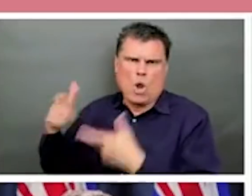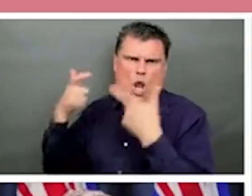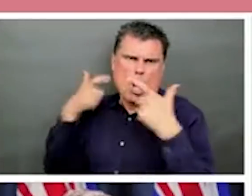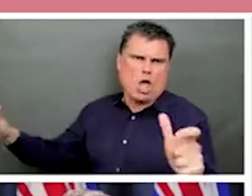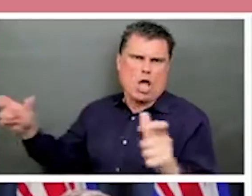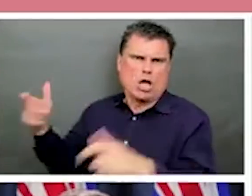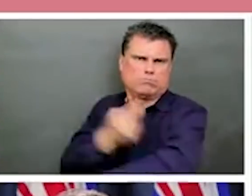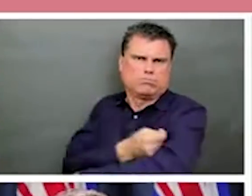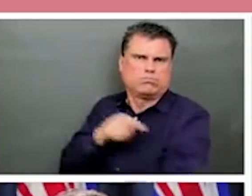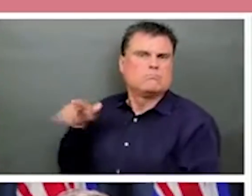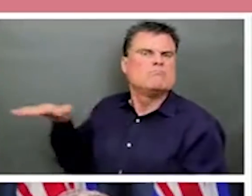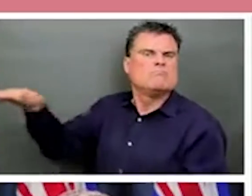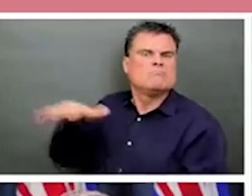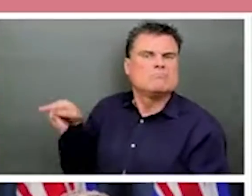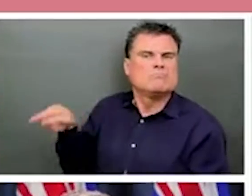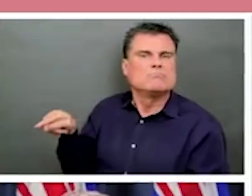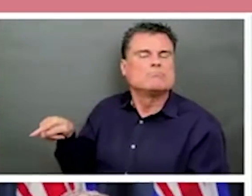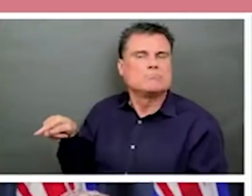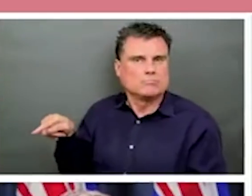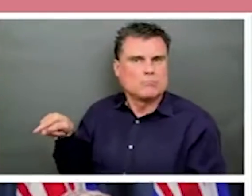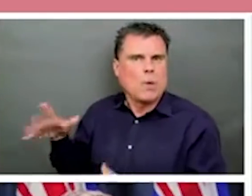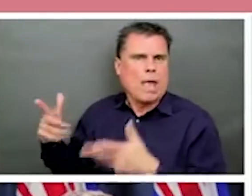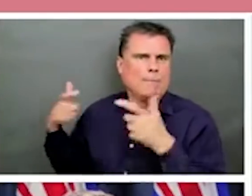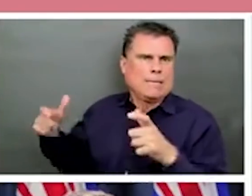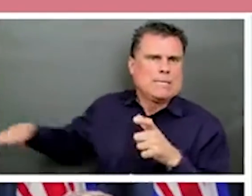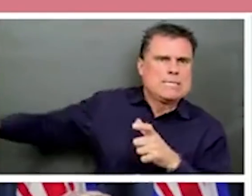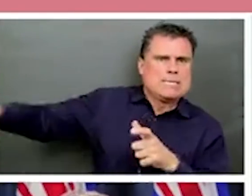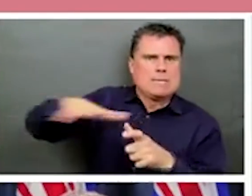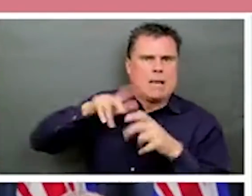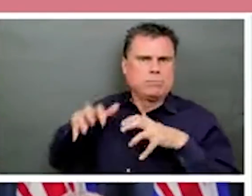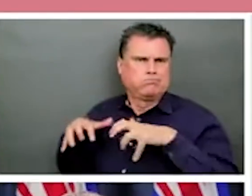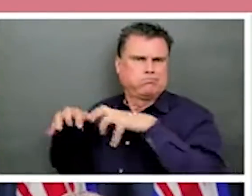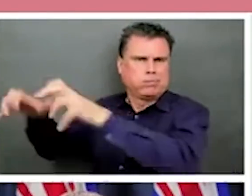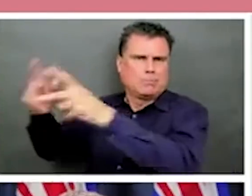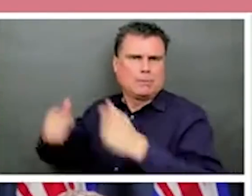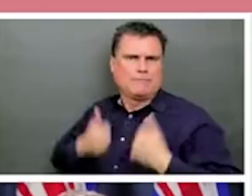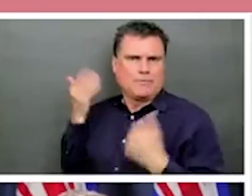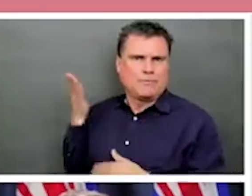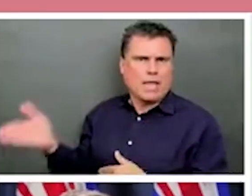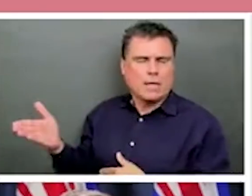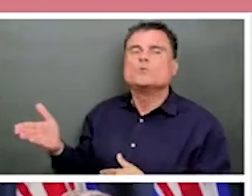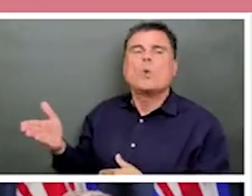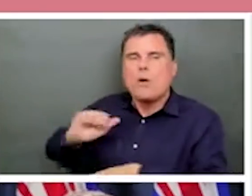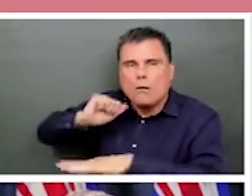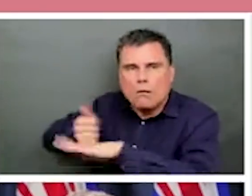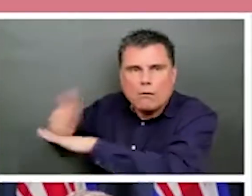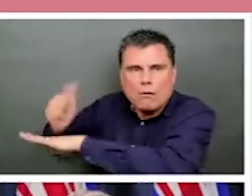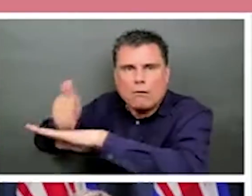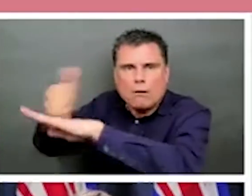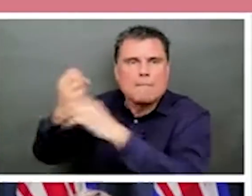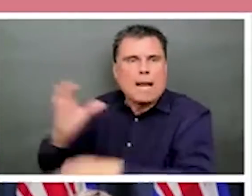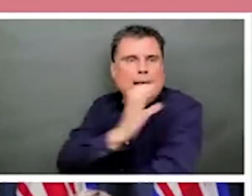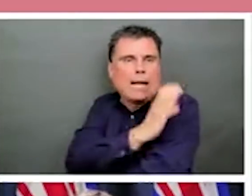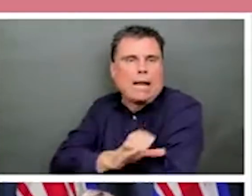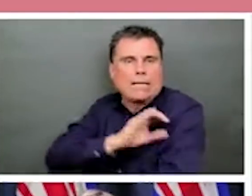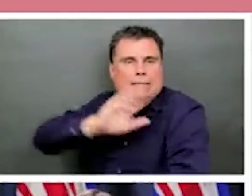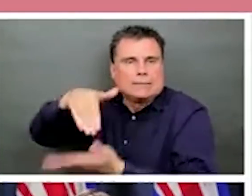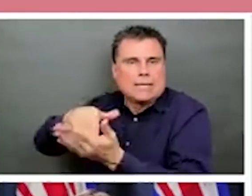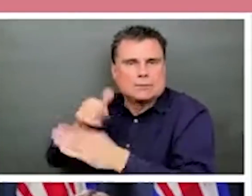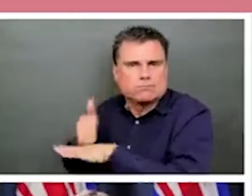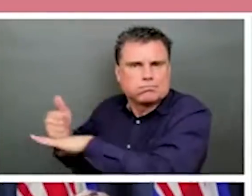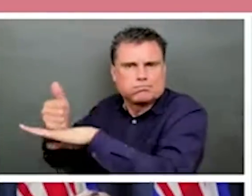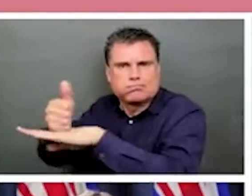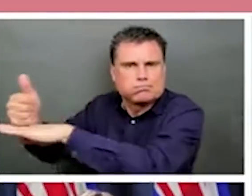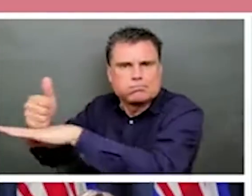relates to their large population. And interestingly, the Interior, Vancouver Coastal, and Vancouver Island all have about the